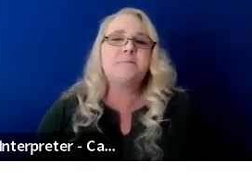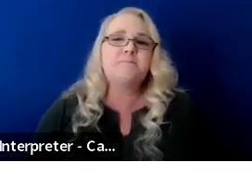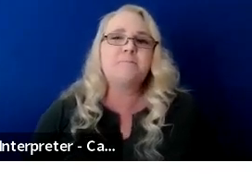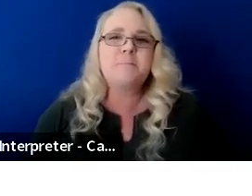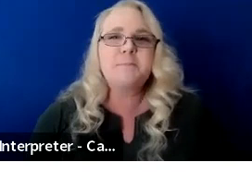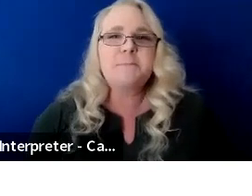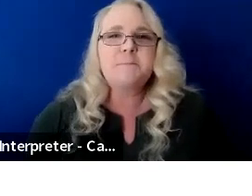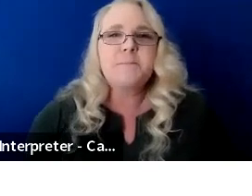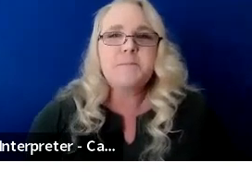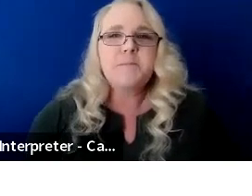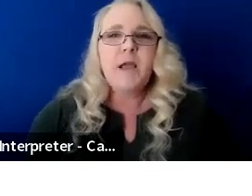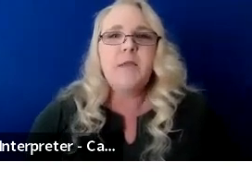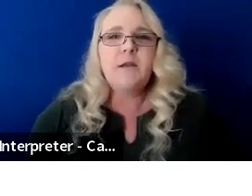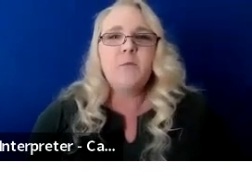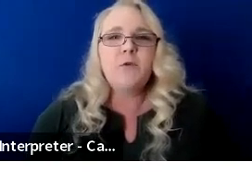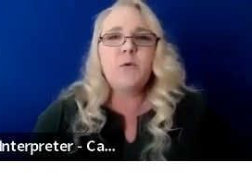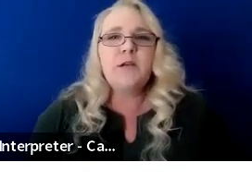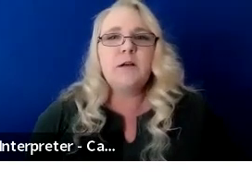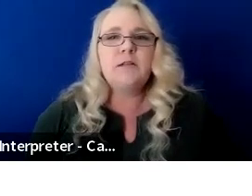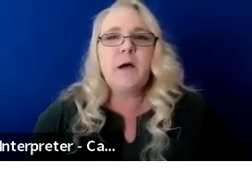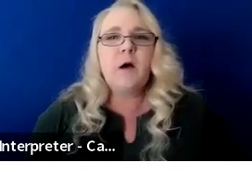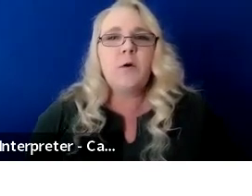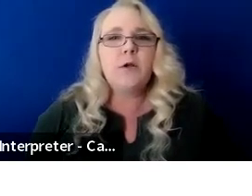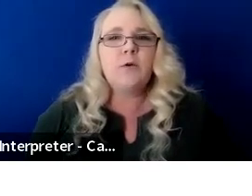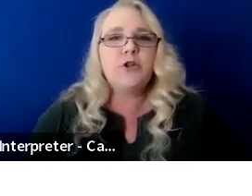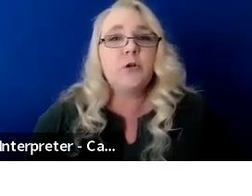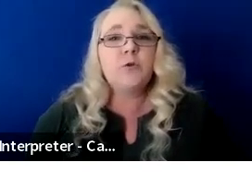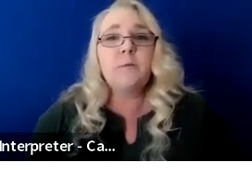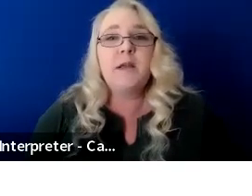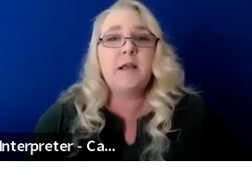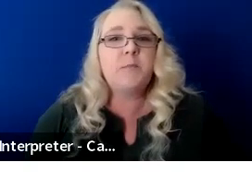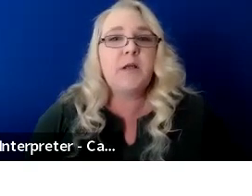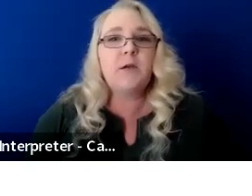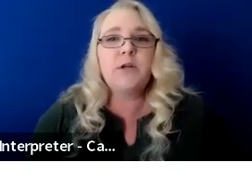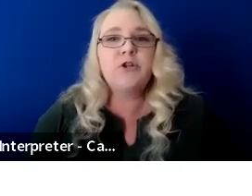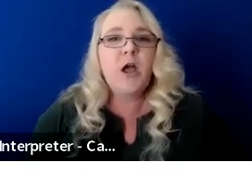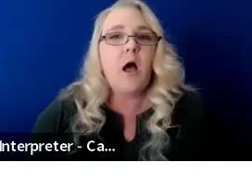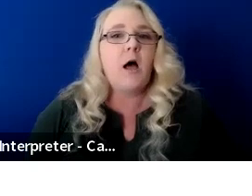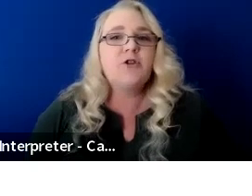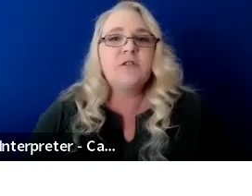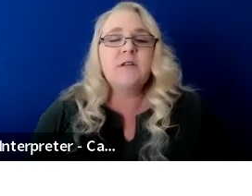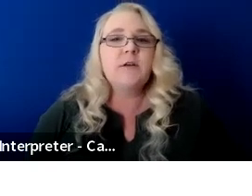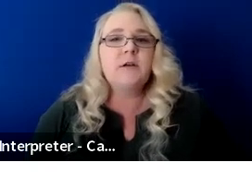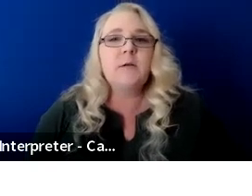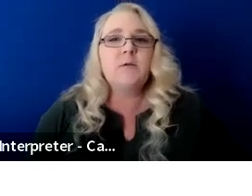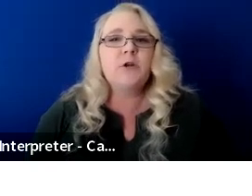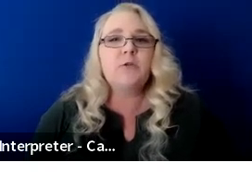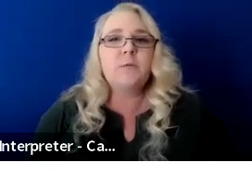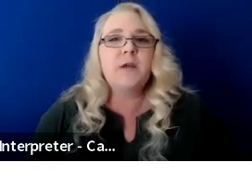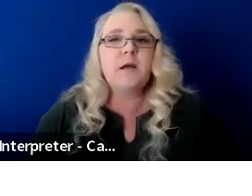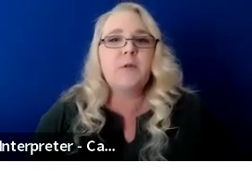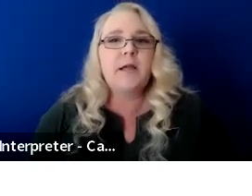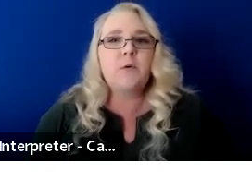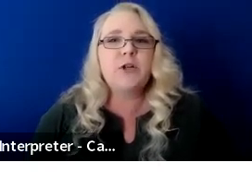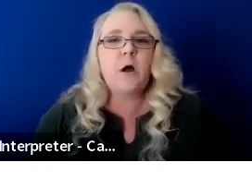speak. And then number 3 talks about, children picking up language. Just as hearing